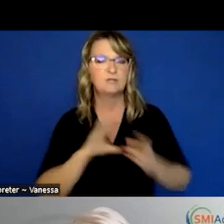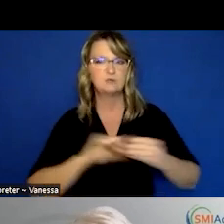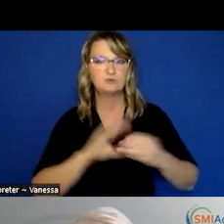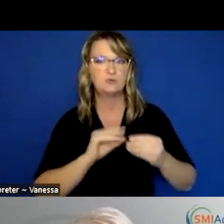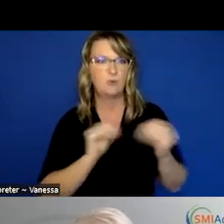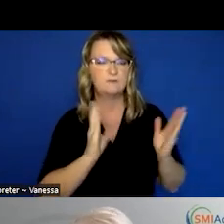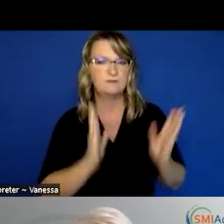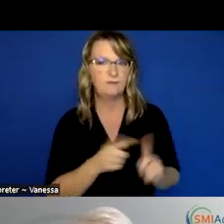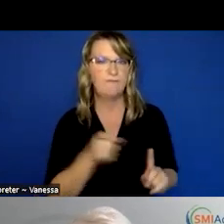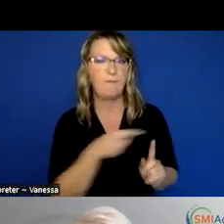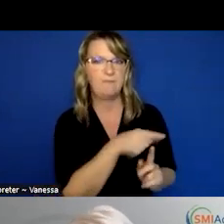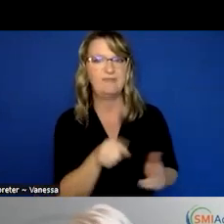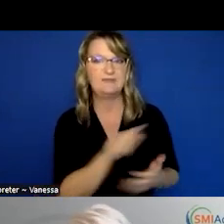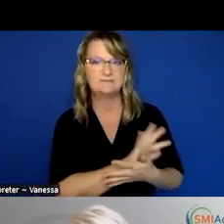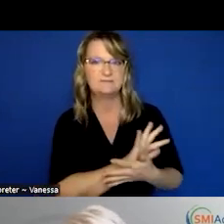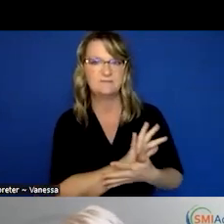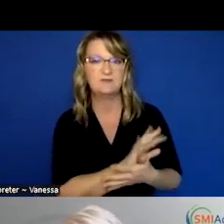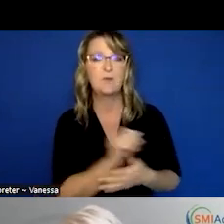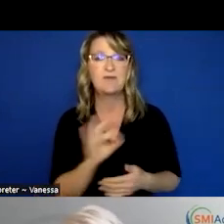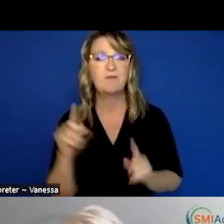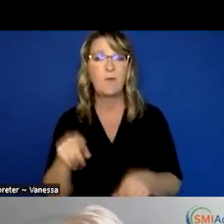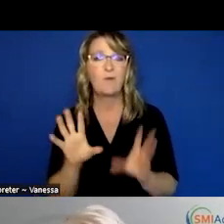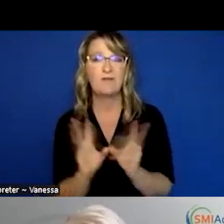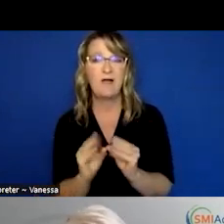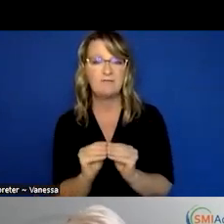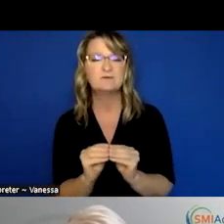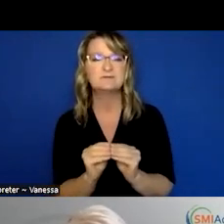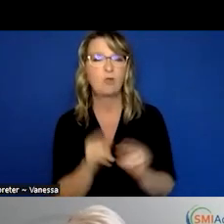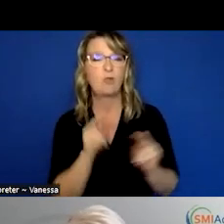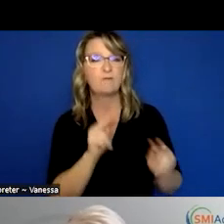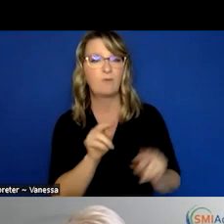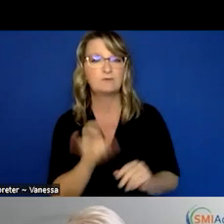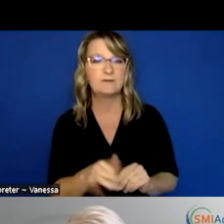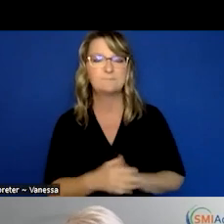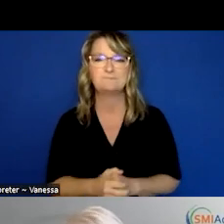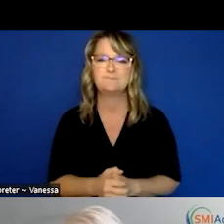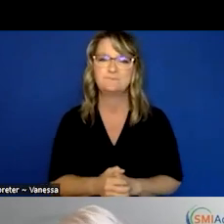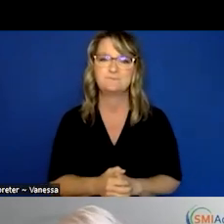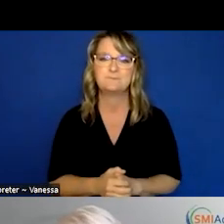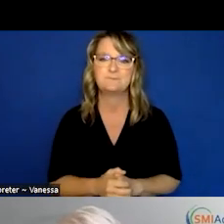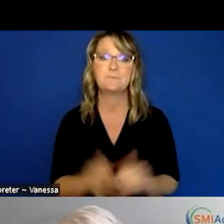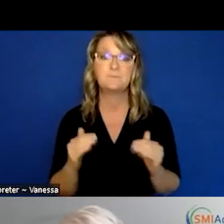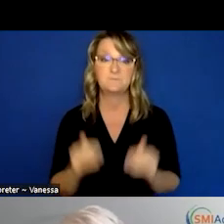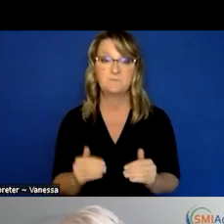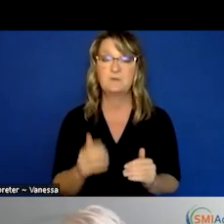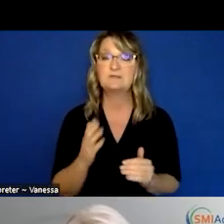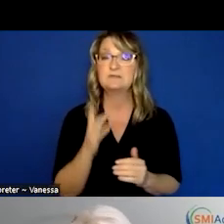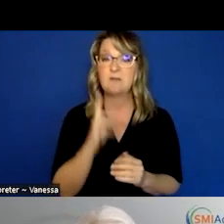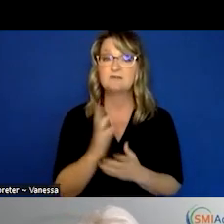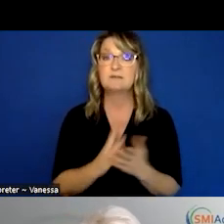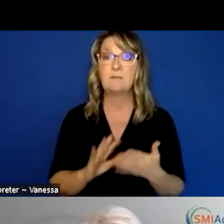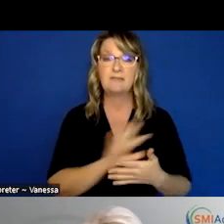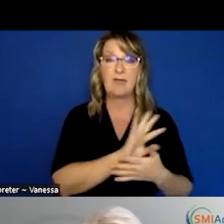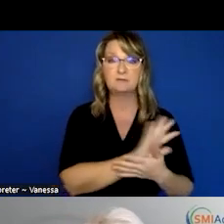those. So if you're going to be at NatCon, look forward to that. Next slide. Right, so we saw a little bit of the trailer at the